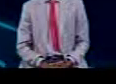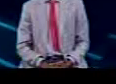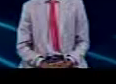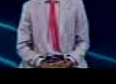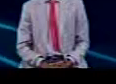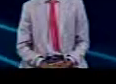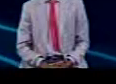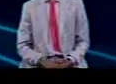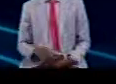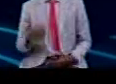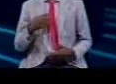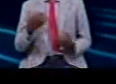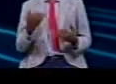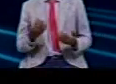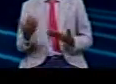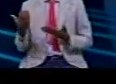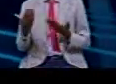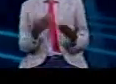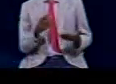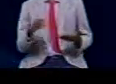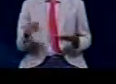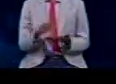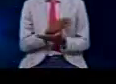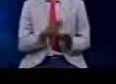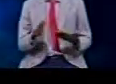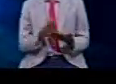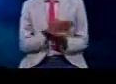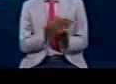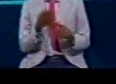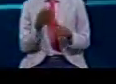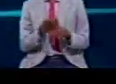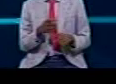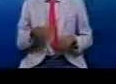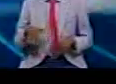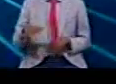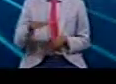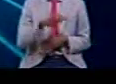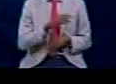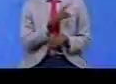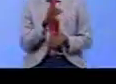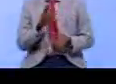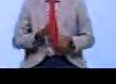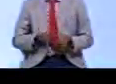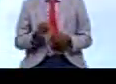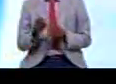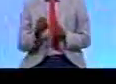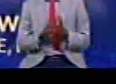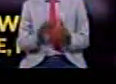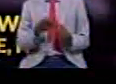We now bring you choir ministrations from regions, states, and nations across the world.